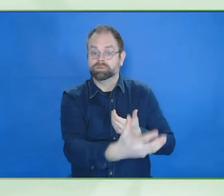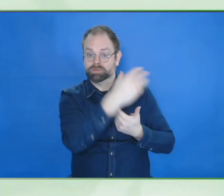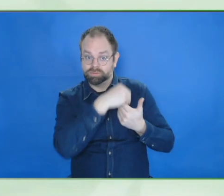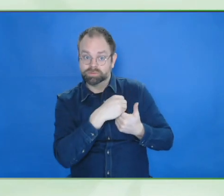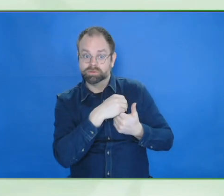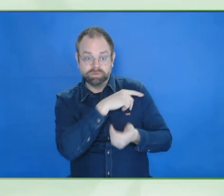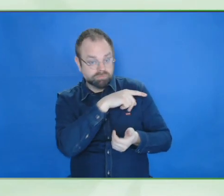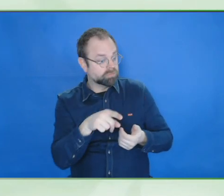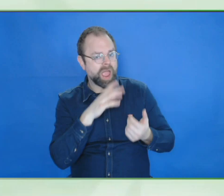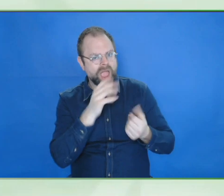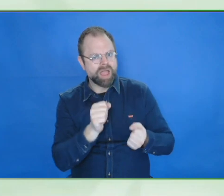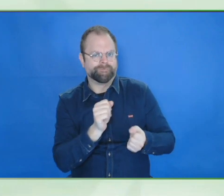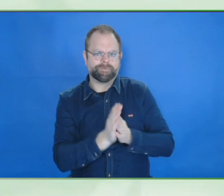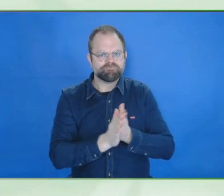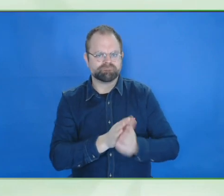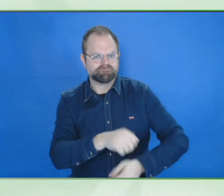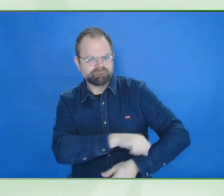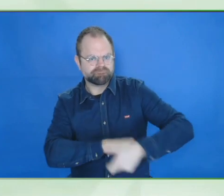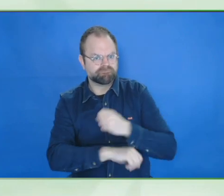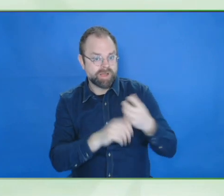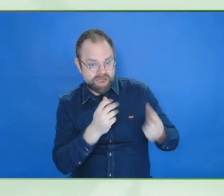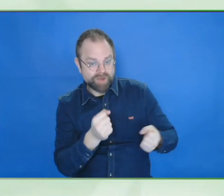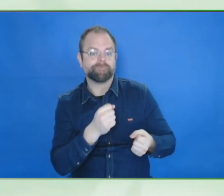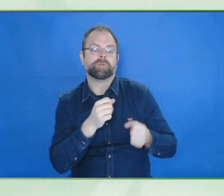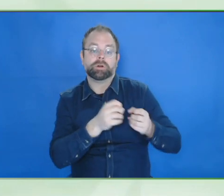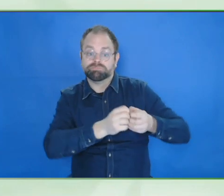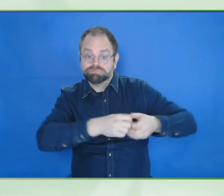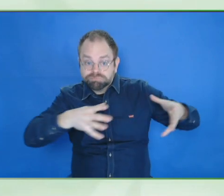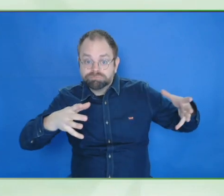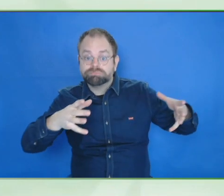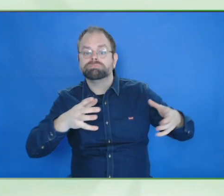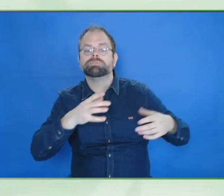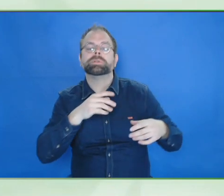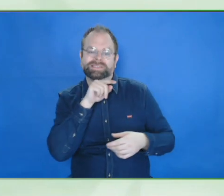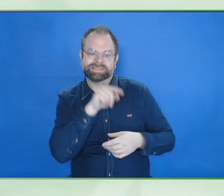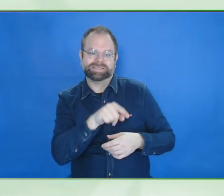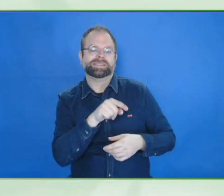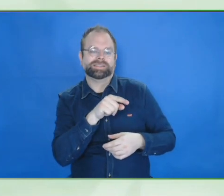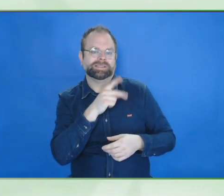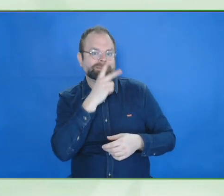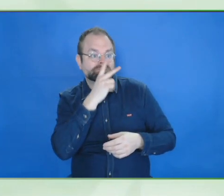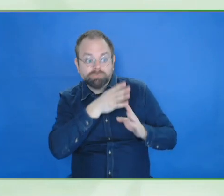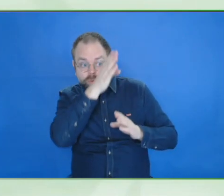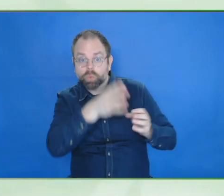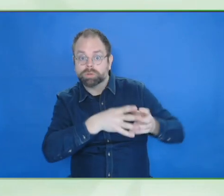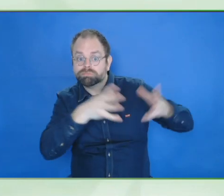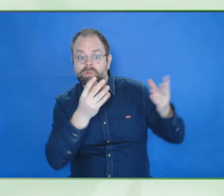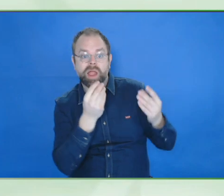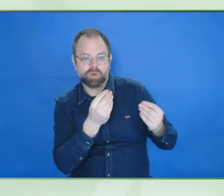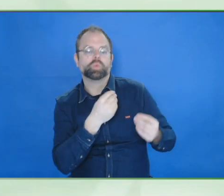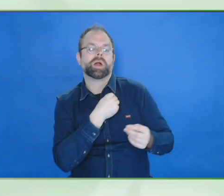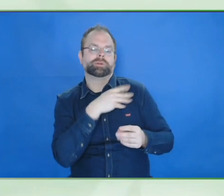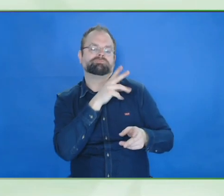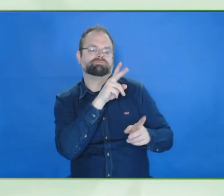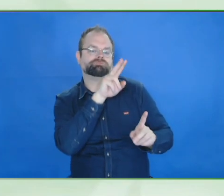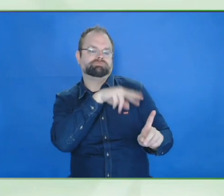So you said you work with programs that had many ideas. How do you get them to really hone in on one strategic idea and make